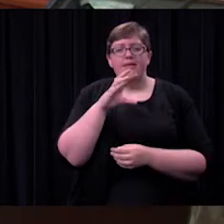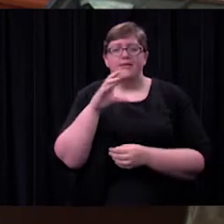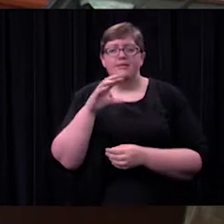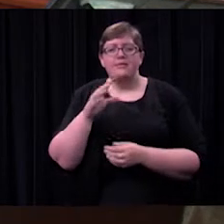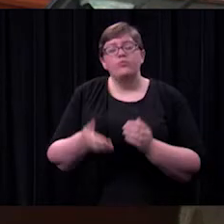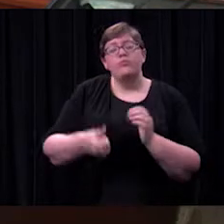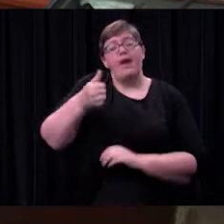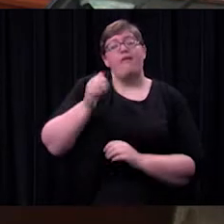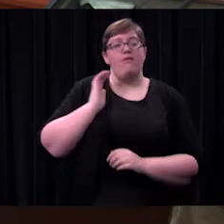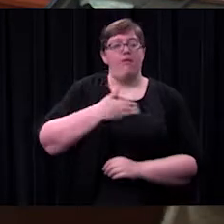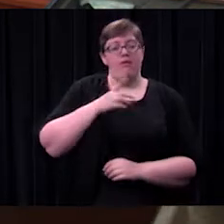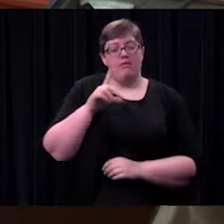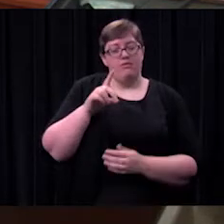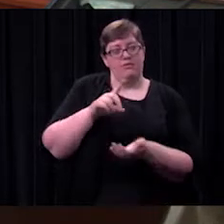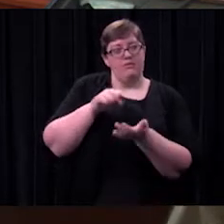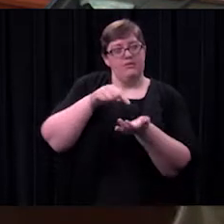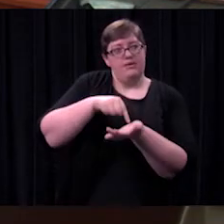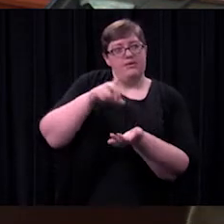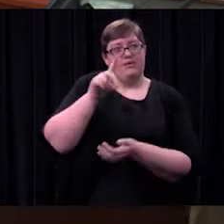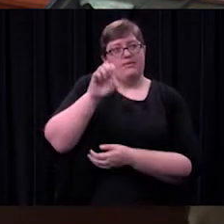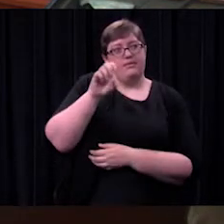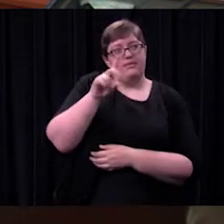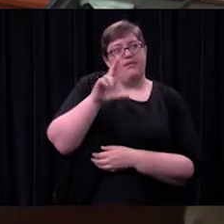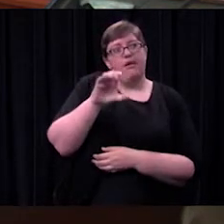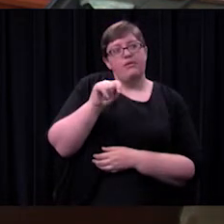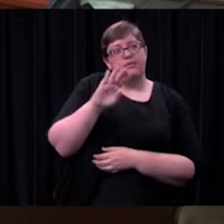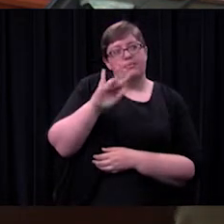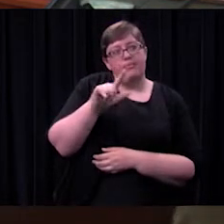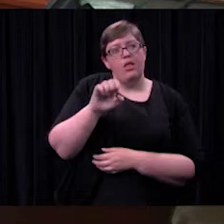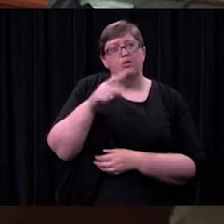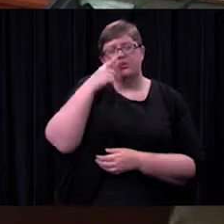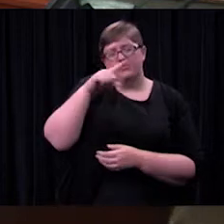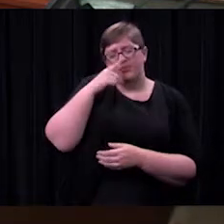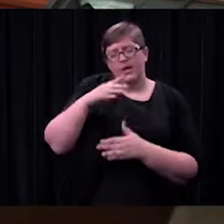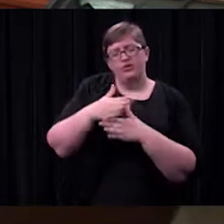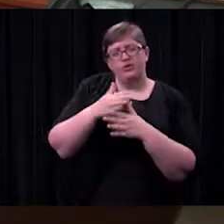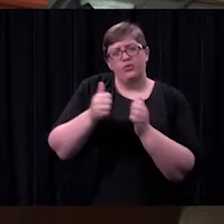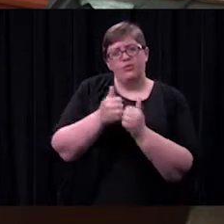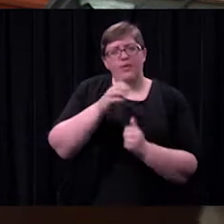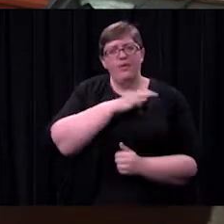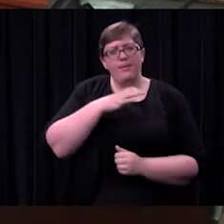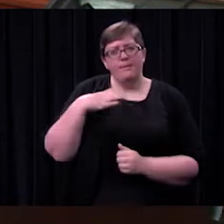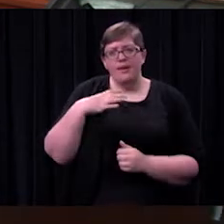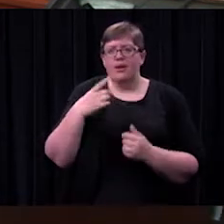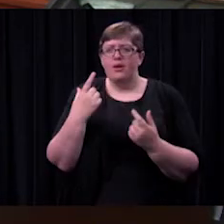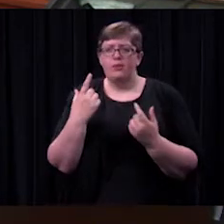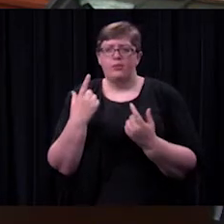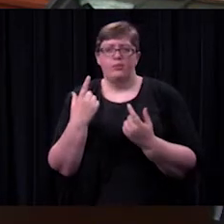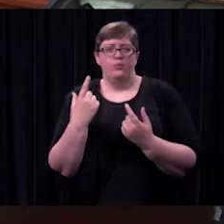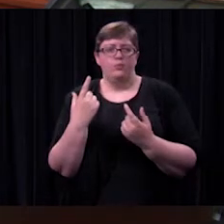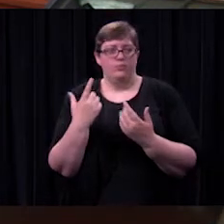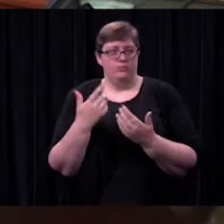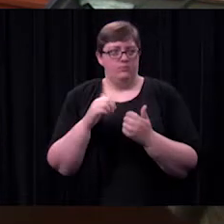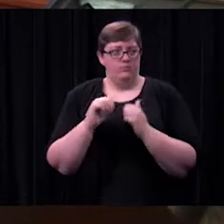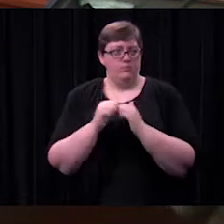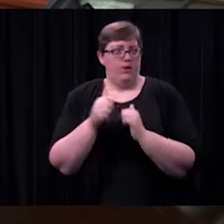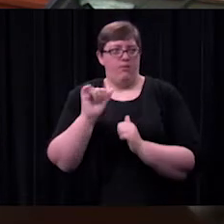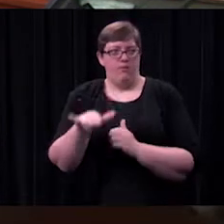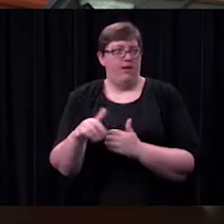through that and kind of share with us what some of the stuff you shared with the committee to say this is where we're going to land at?